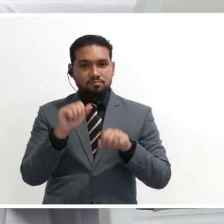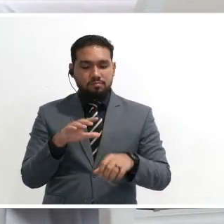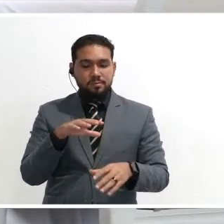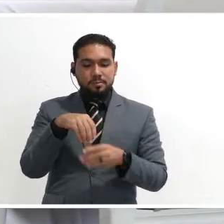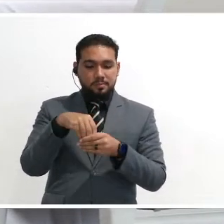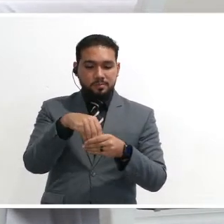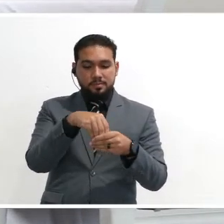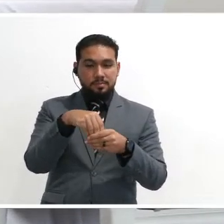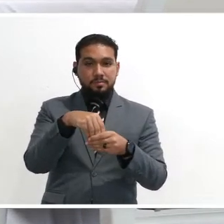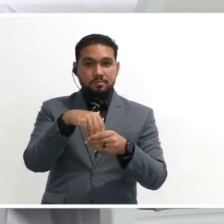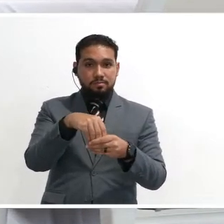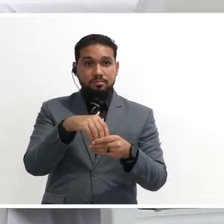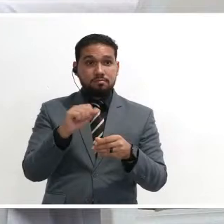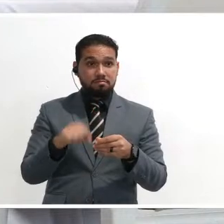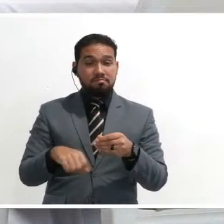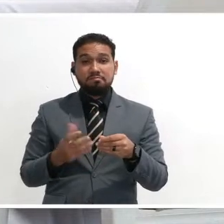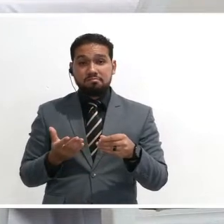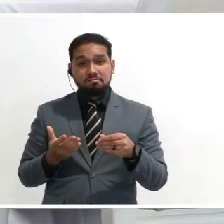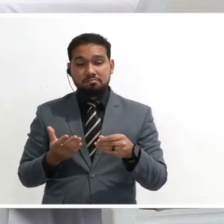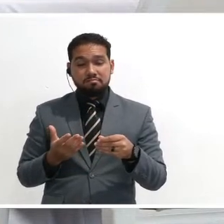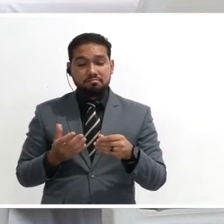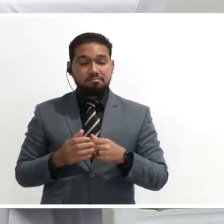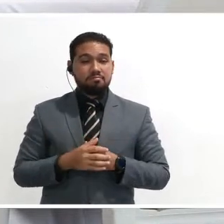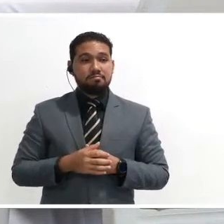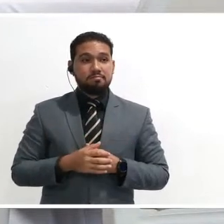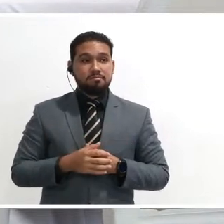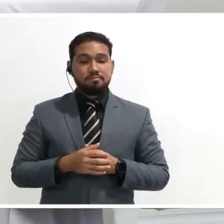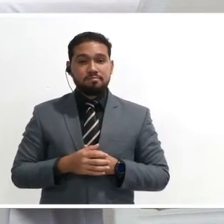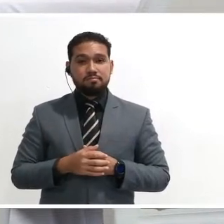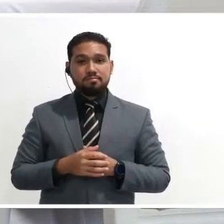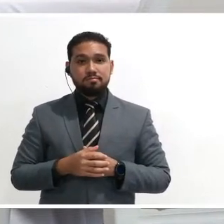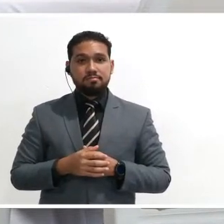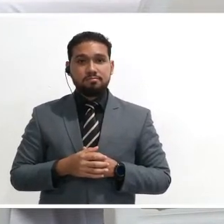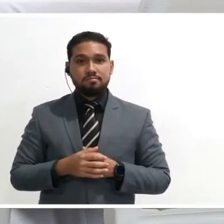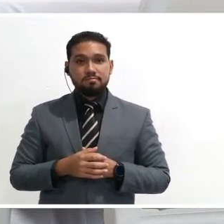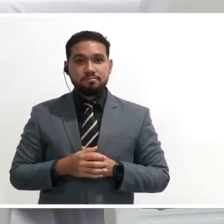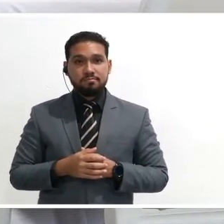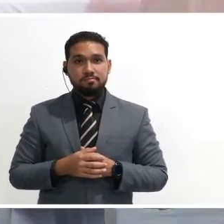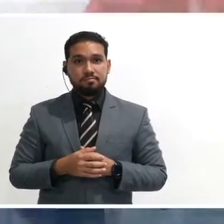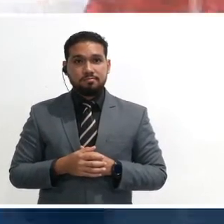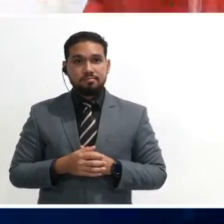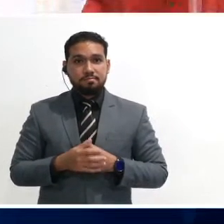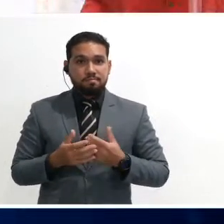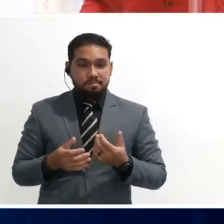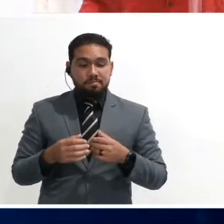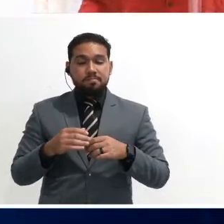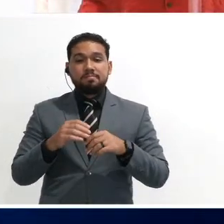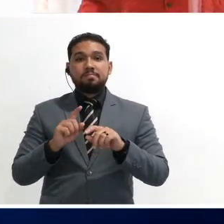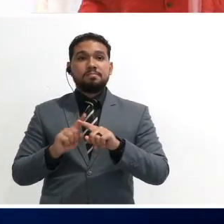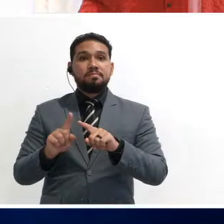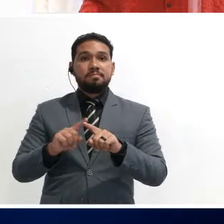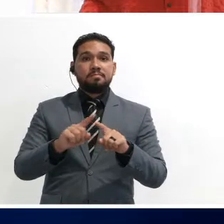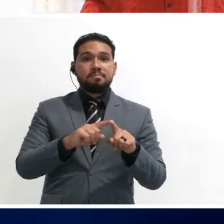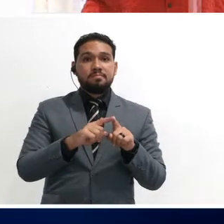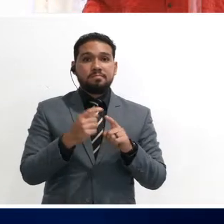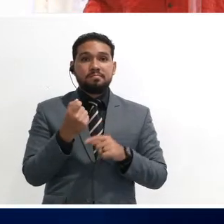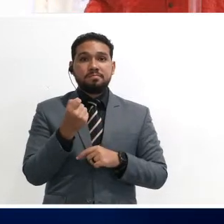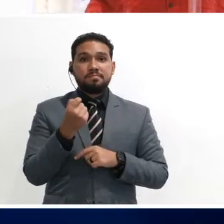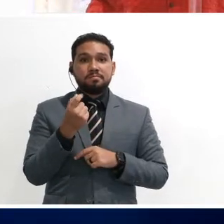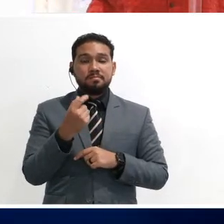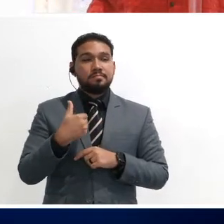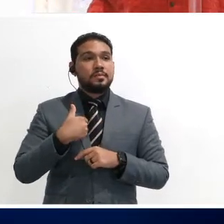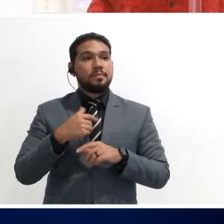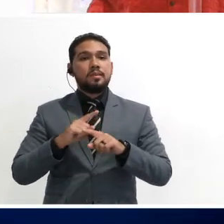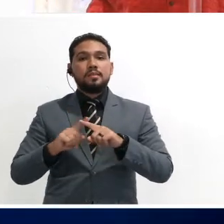passives is a common thing, but other things, like I've shown before, we saw some examples with antennas in the